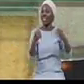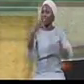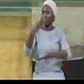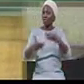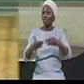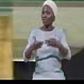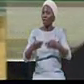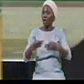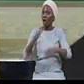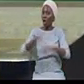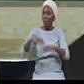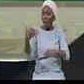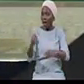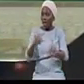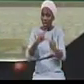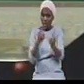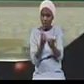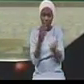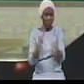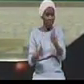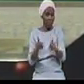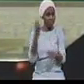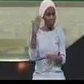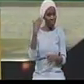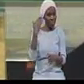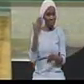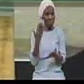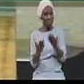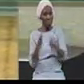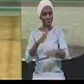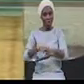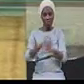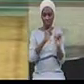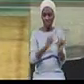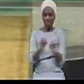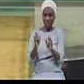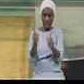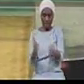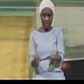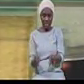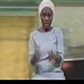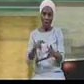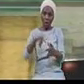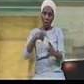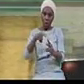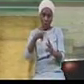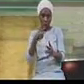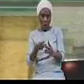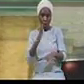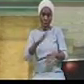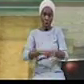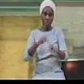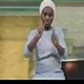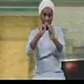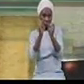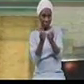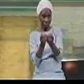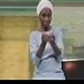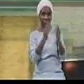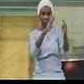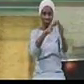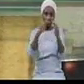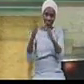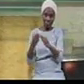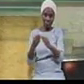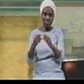people, on an individual, on a family, on a tribe, on a community, on a